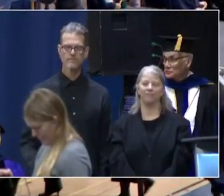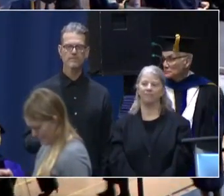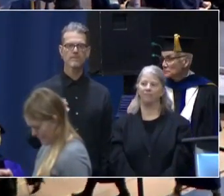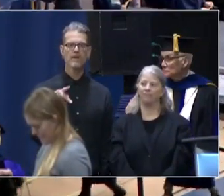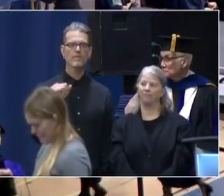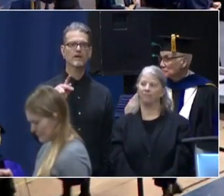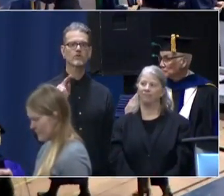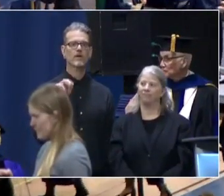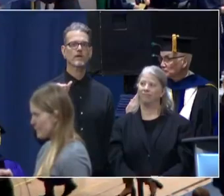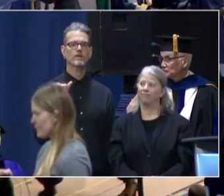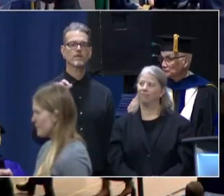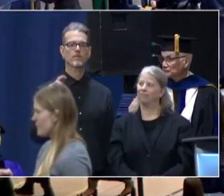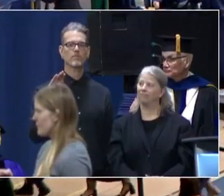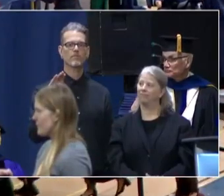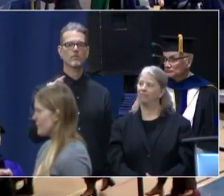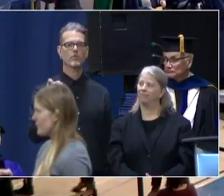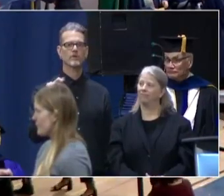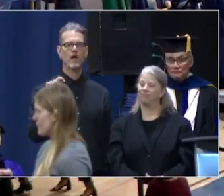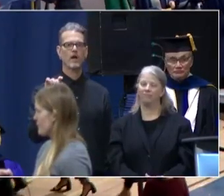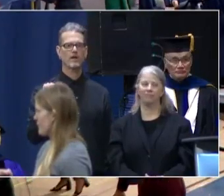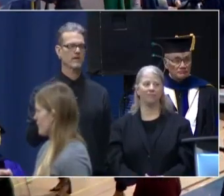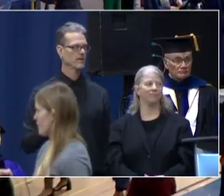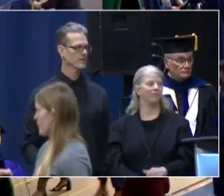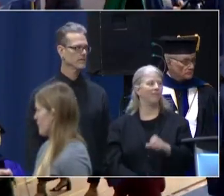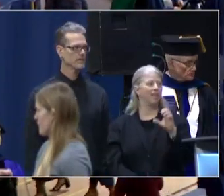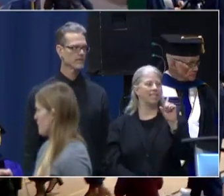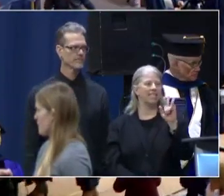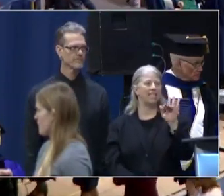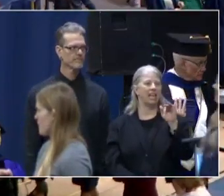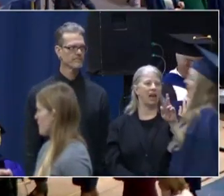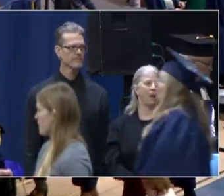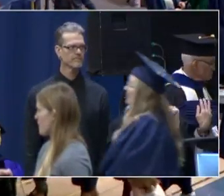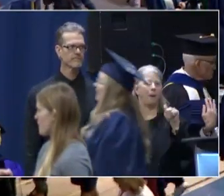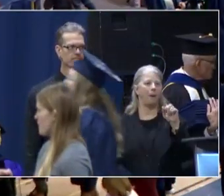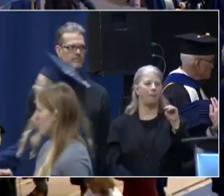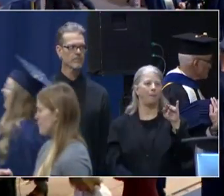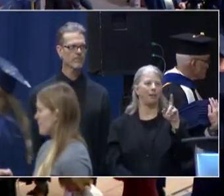Patranit Bunyarit. Sierra Miller.